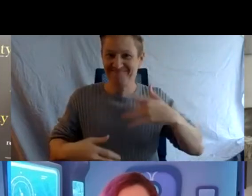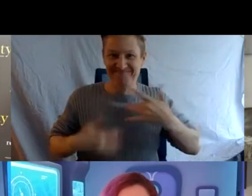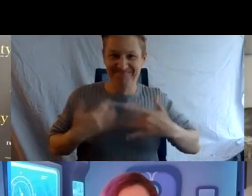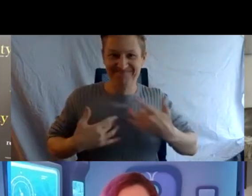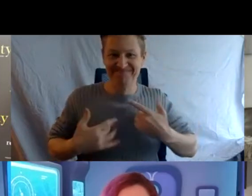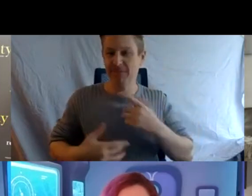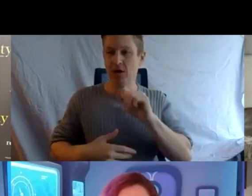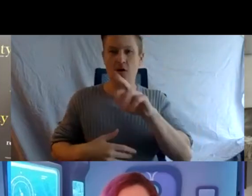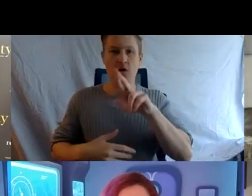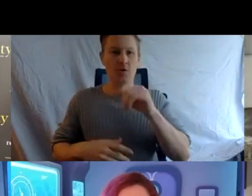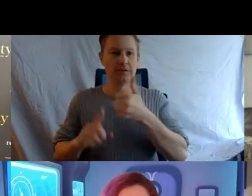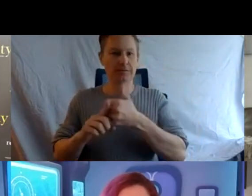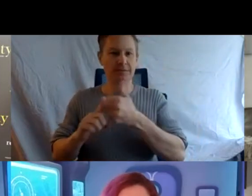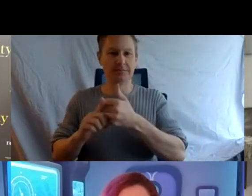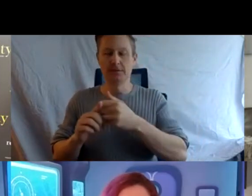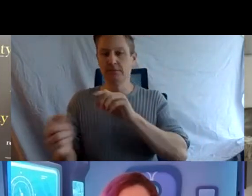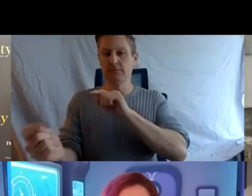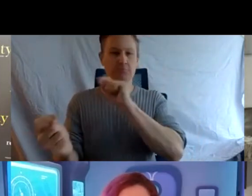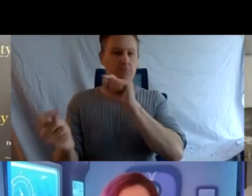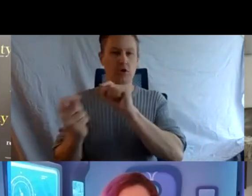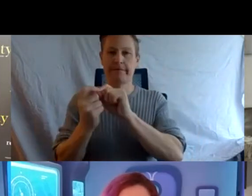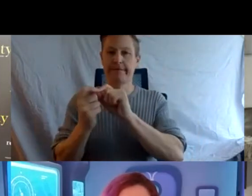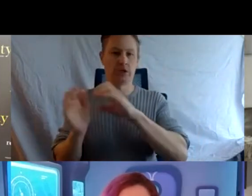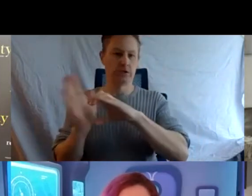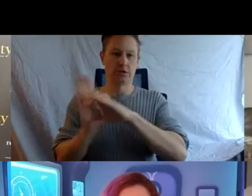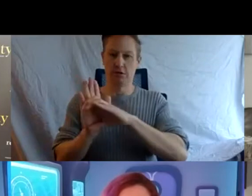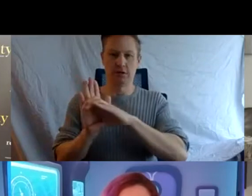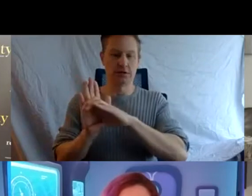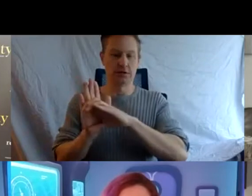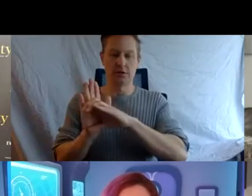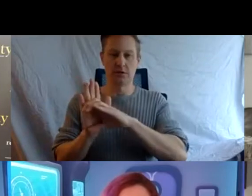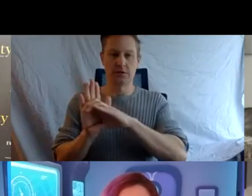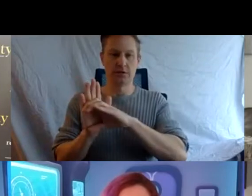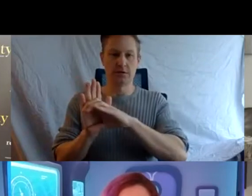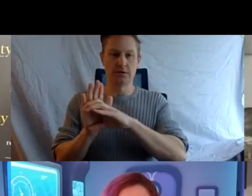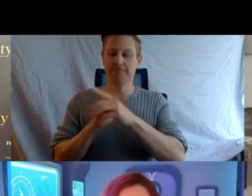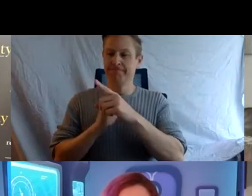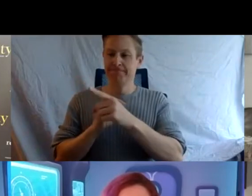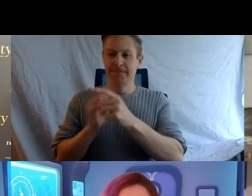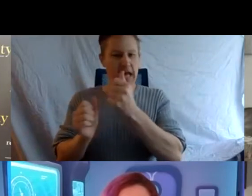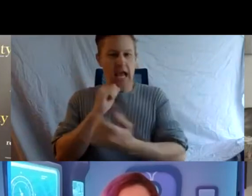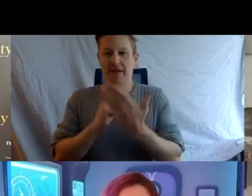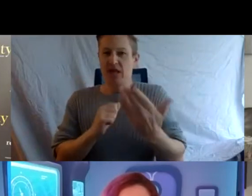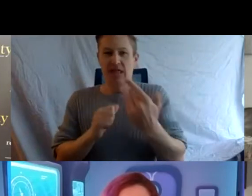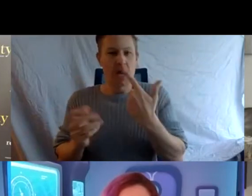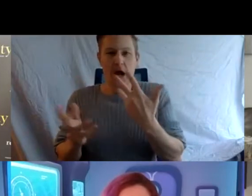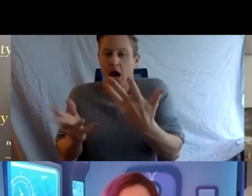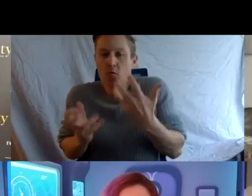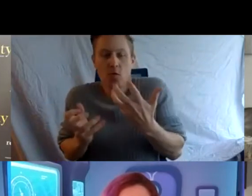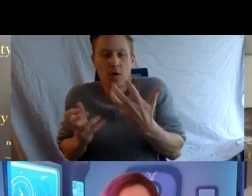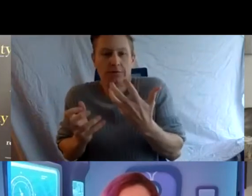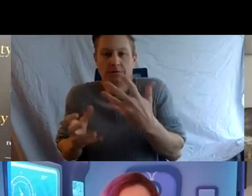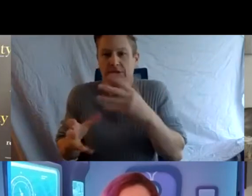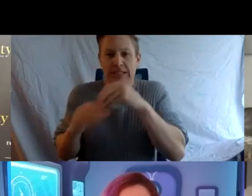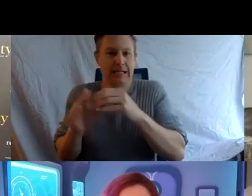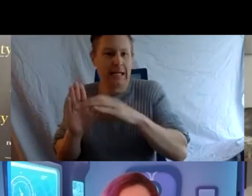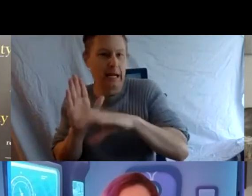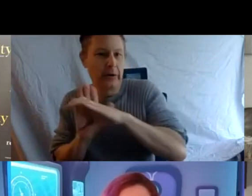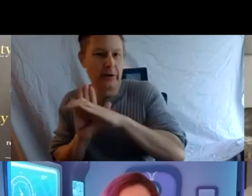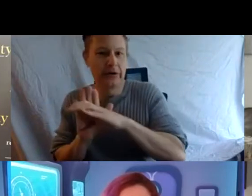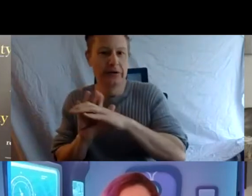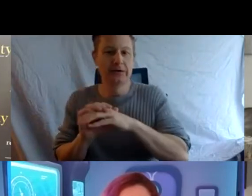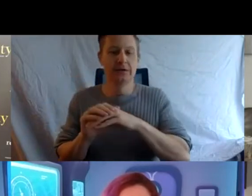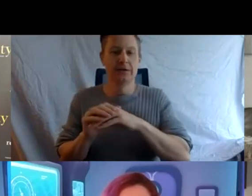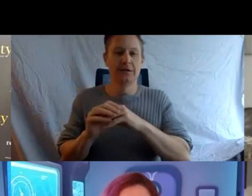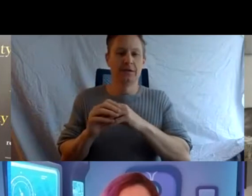the perfect character. He's everything that I would want to play. We